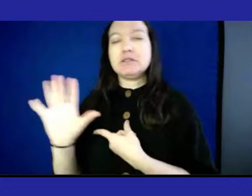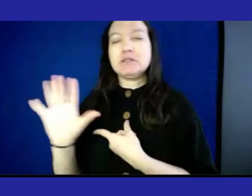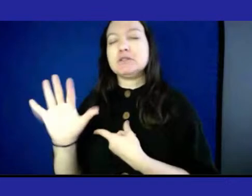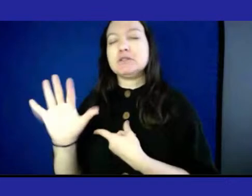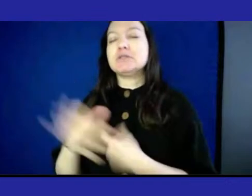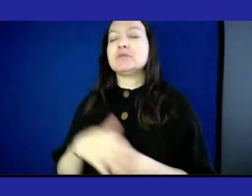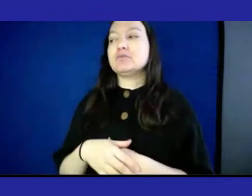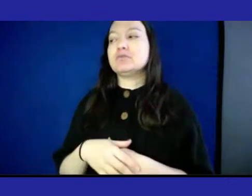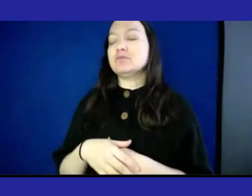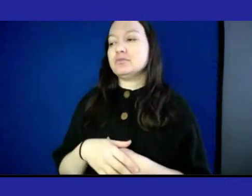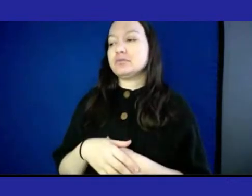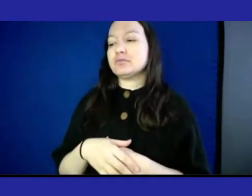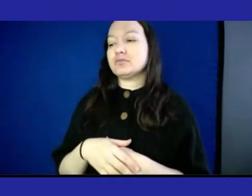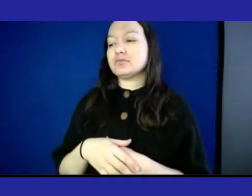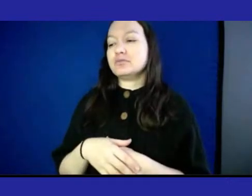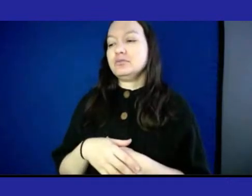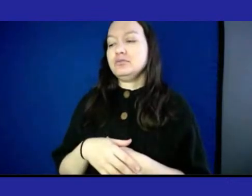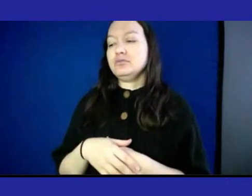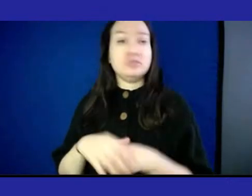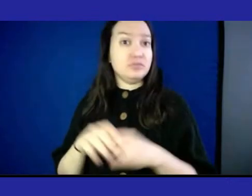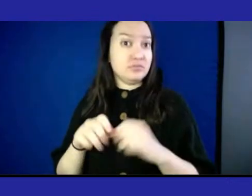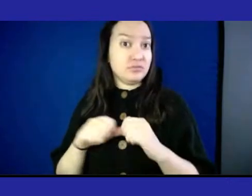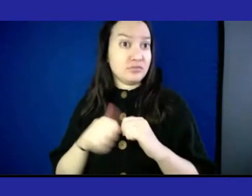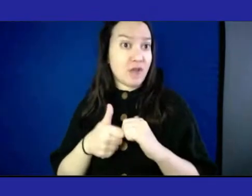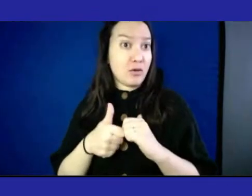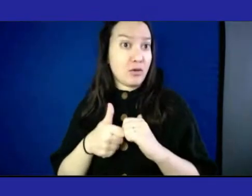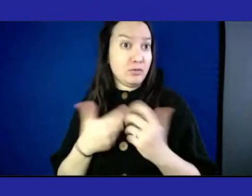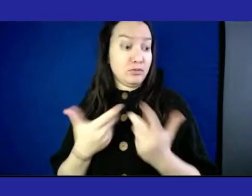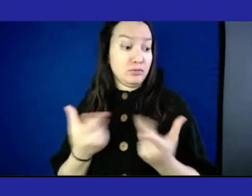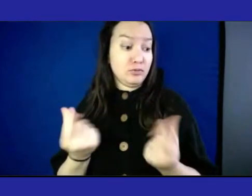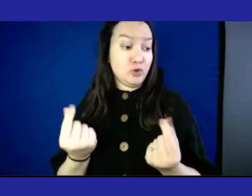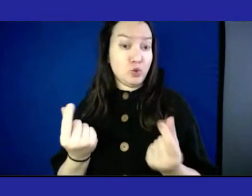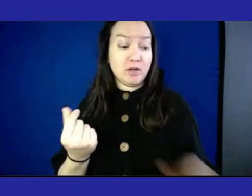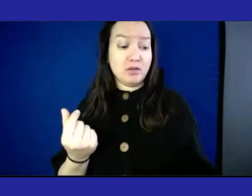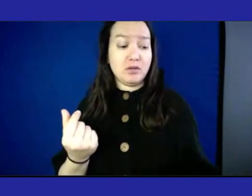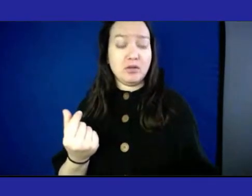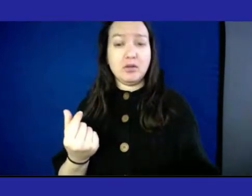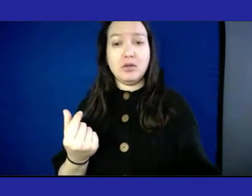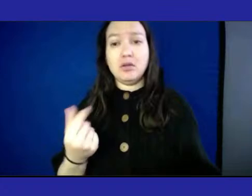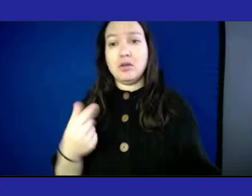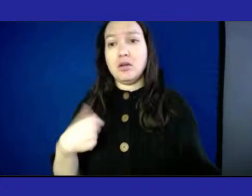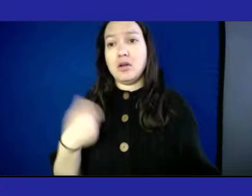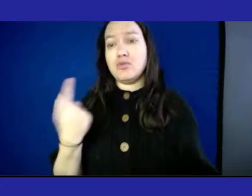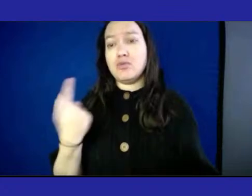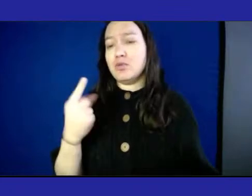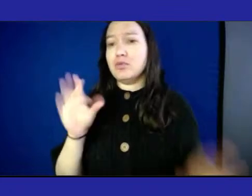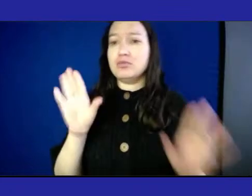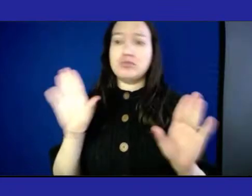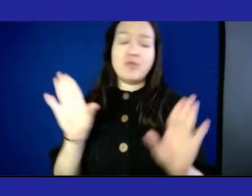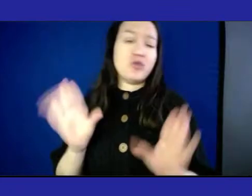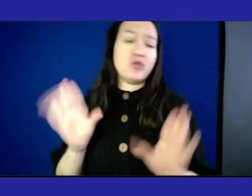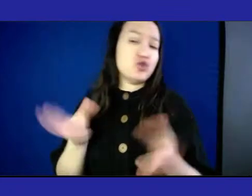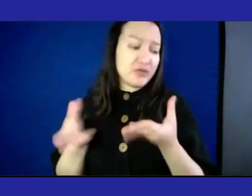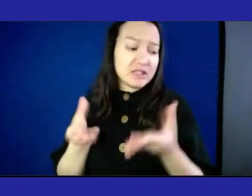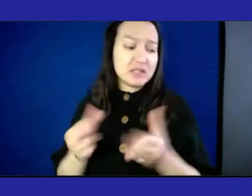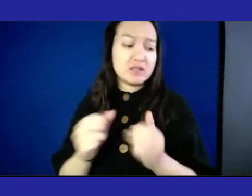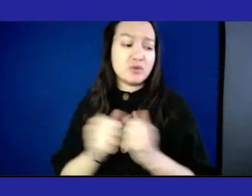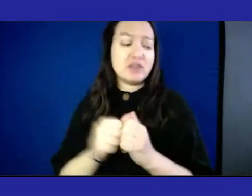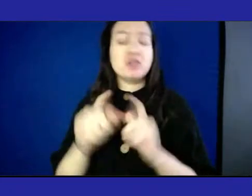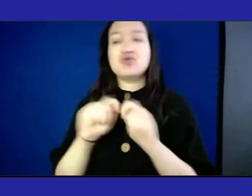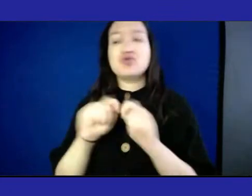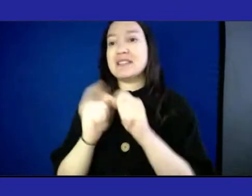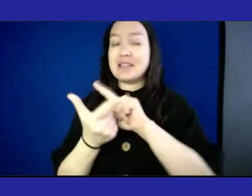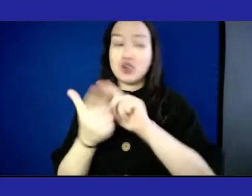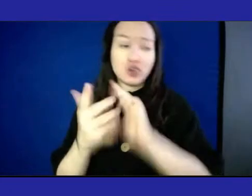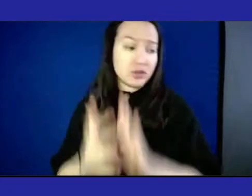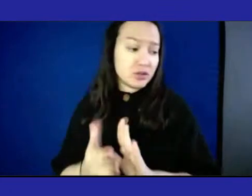So how are we stacking up as far as, I realize we have great, unbelievable services as far as translation, but I'm just wondering, just